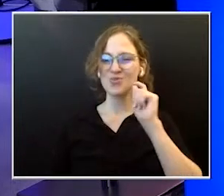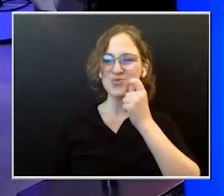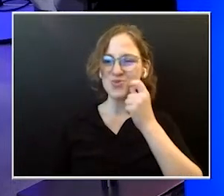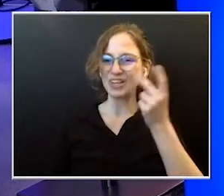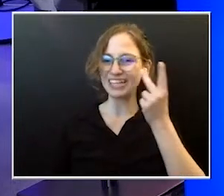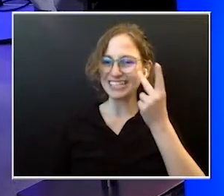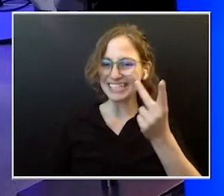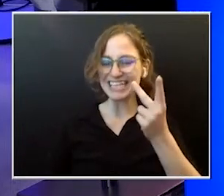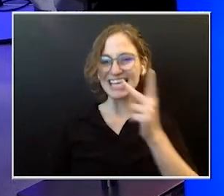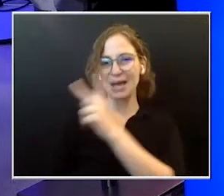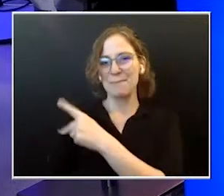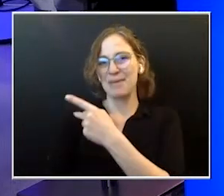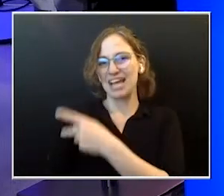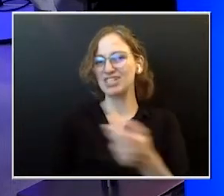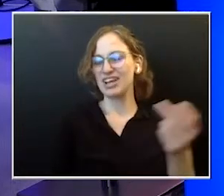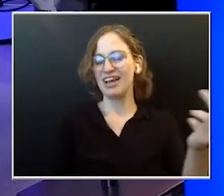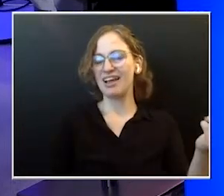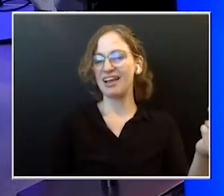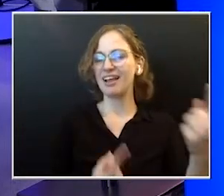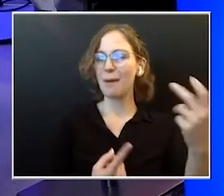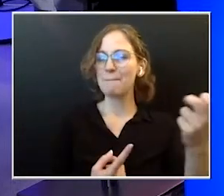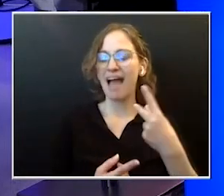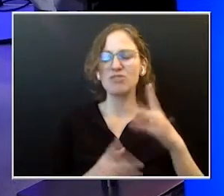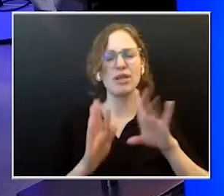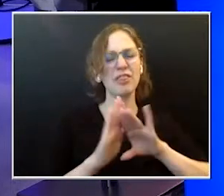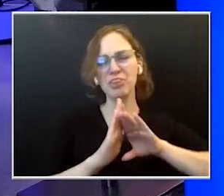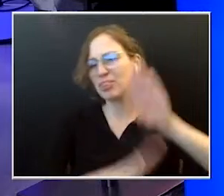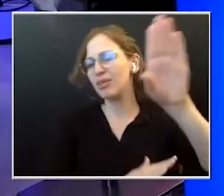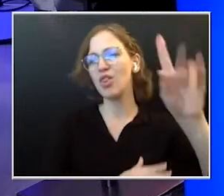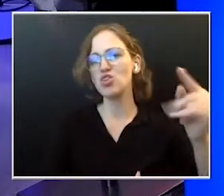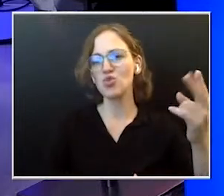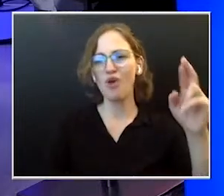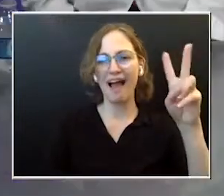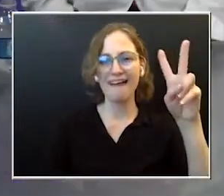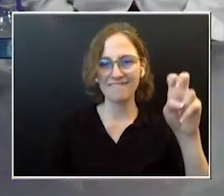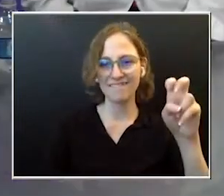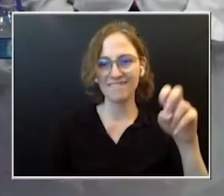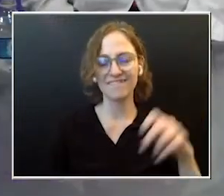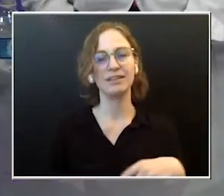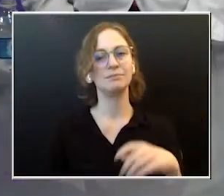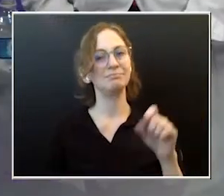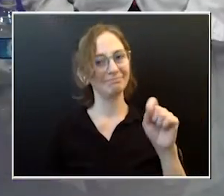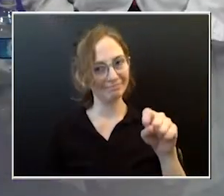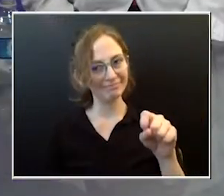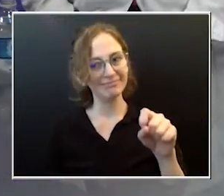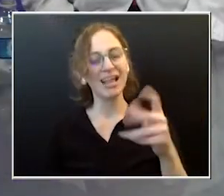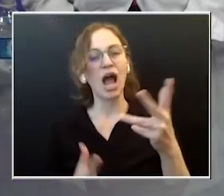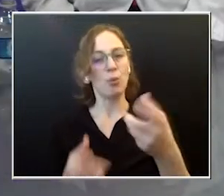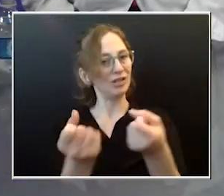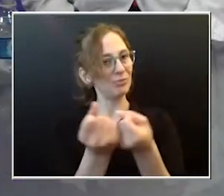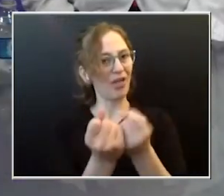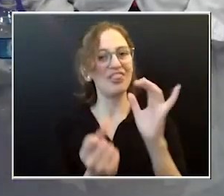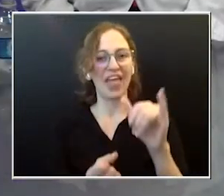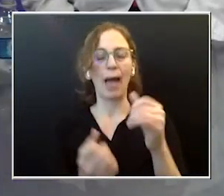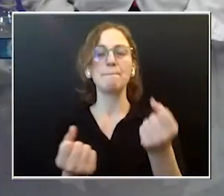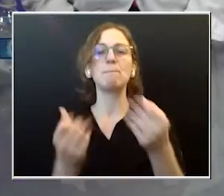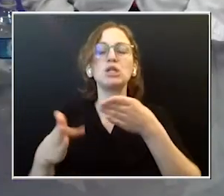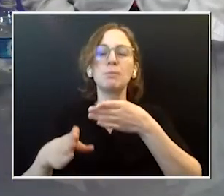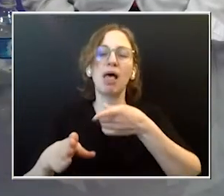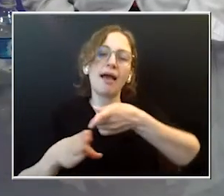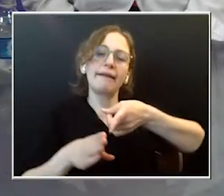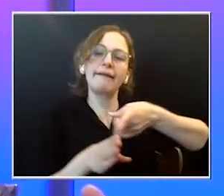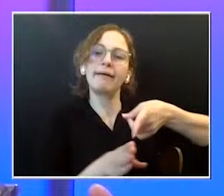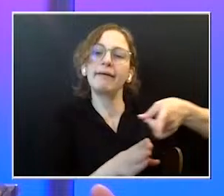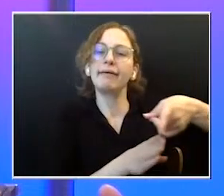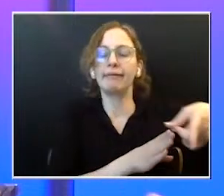thriving. Yes, it is. And I really want to echo this multidisciplinary approach. And and I